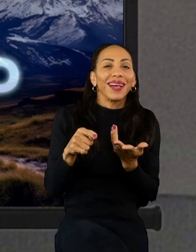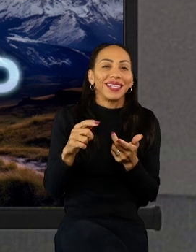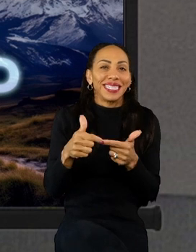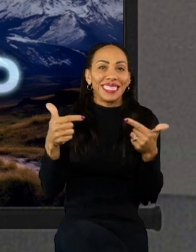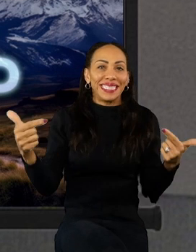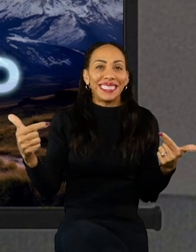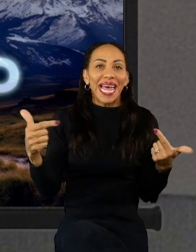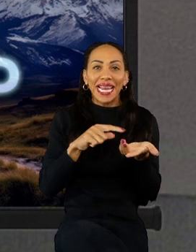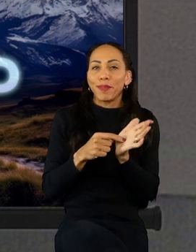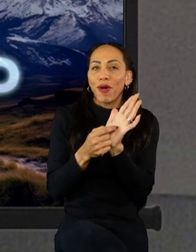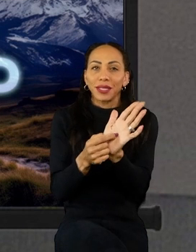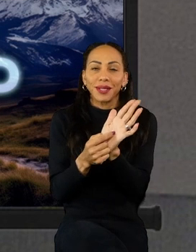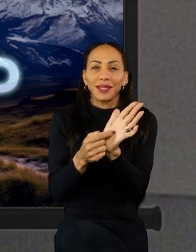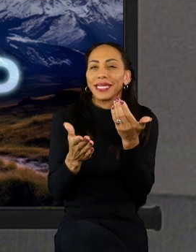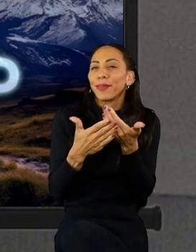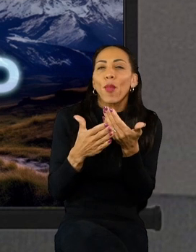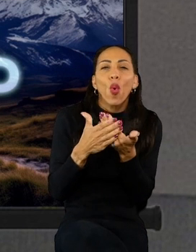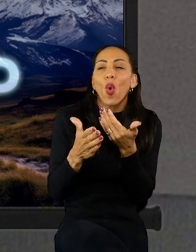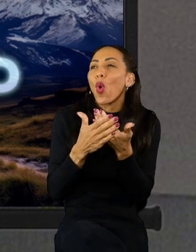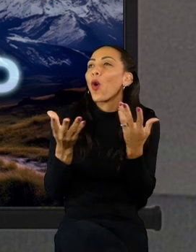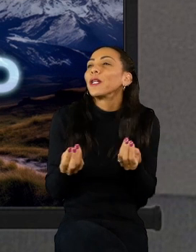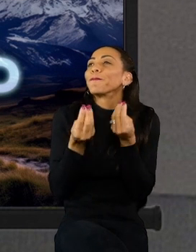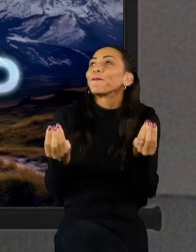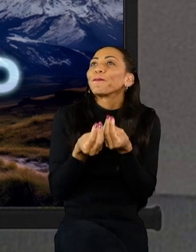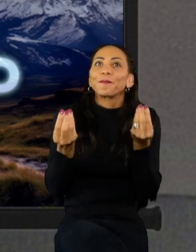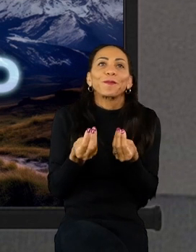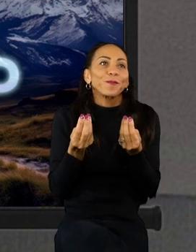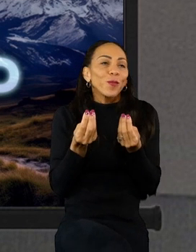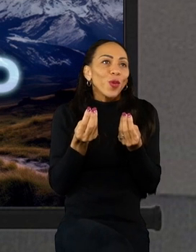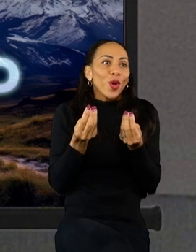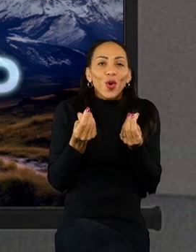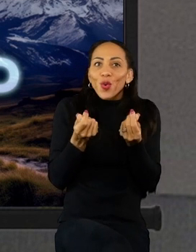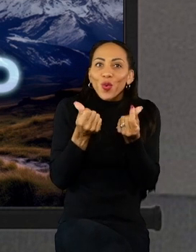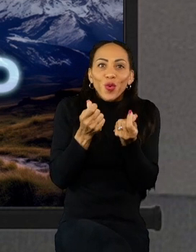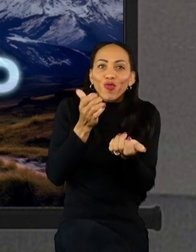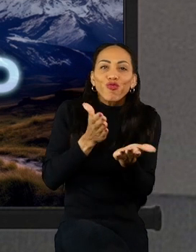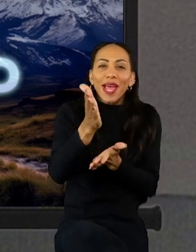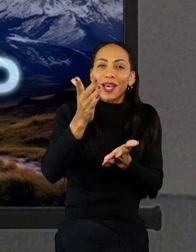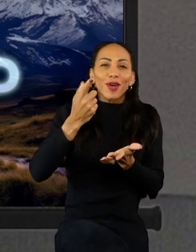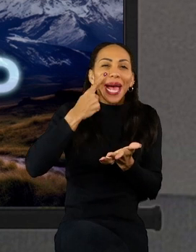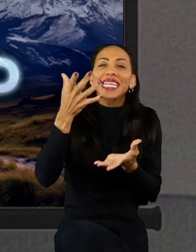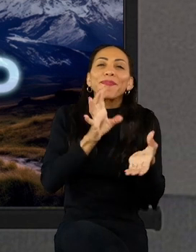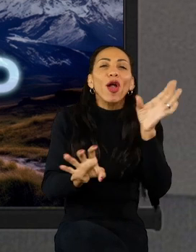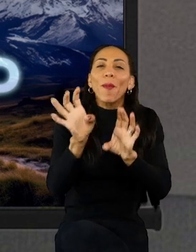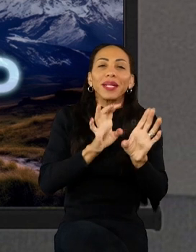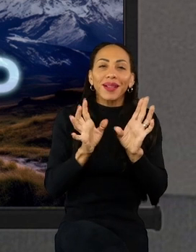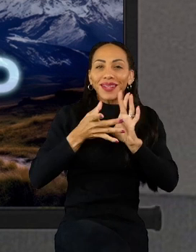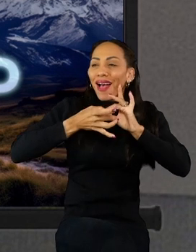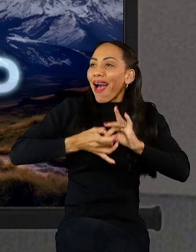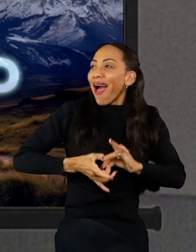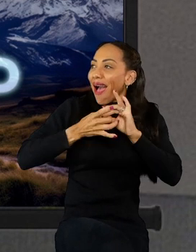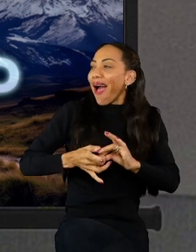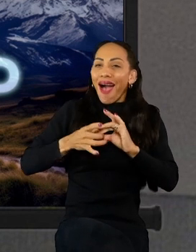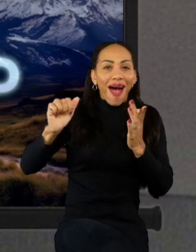sort of the channels that offers us for a much more embodied and